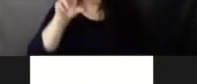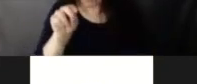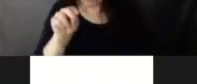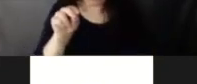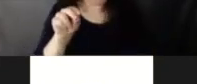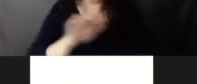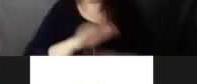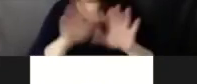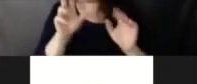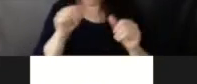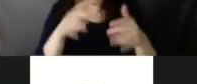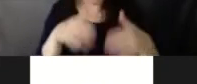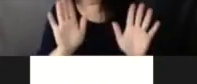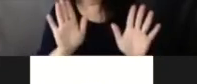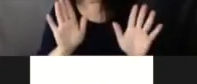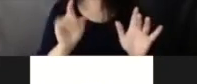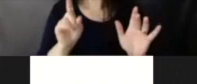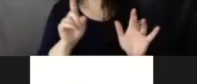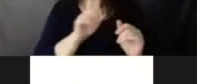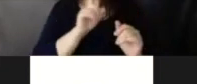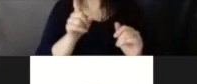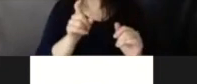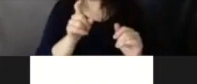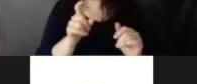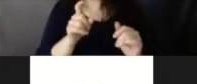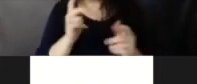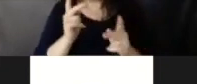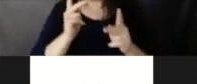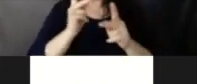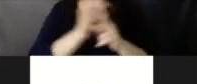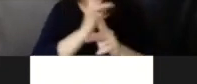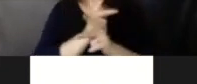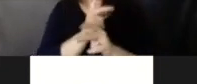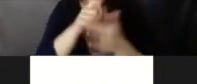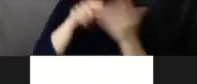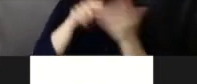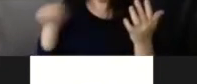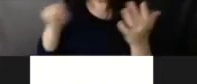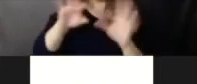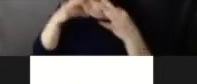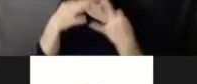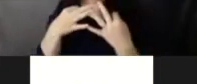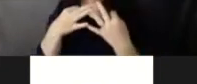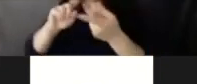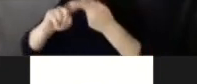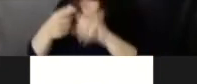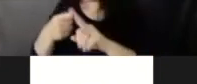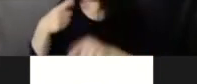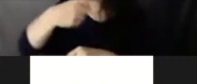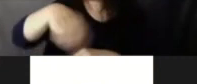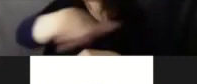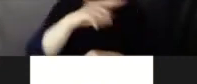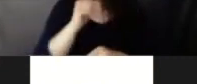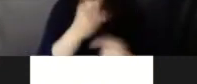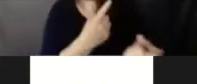time you have to ask your private, yeah, like your personal friends, your family members to work with you. For me